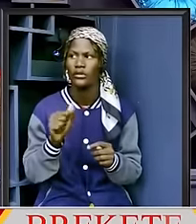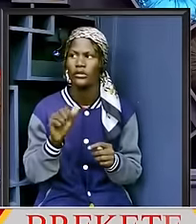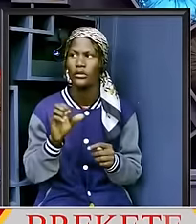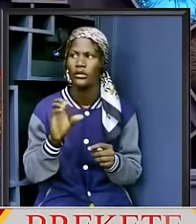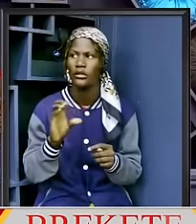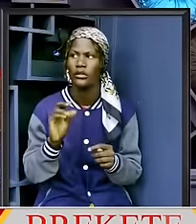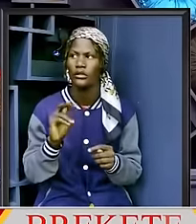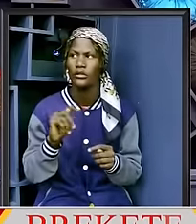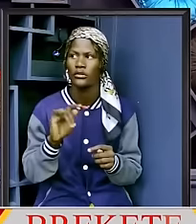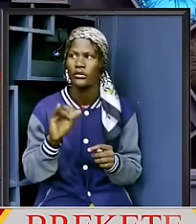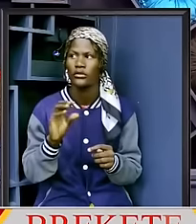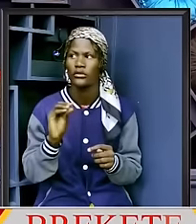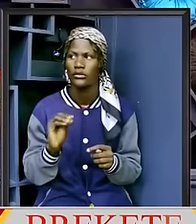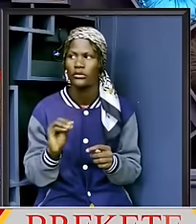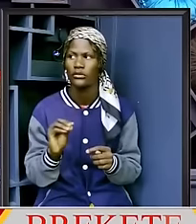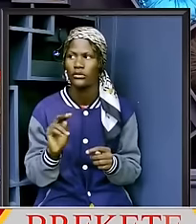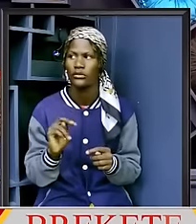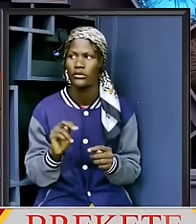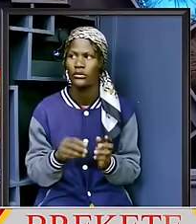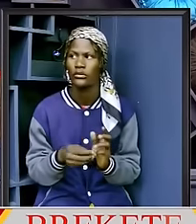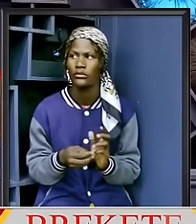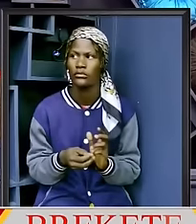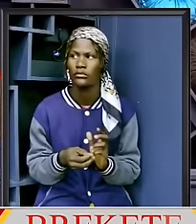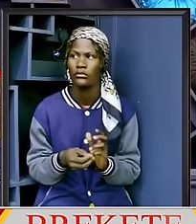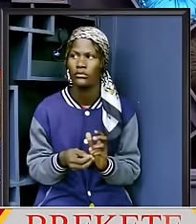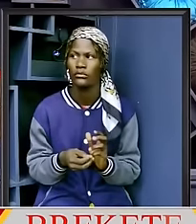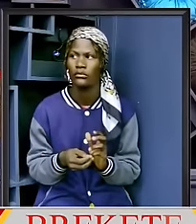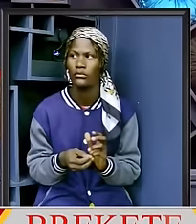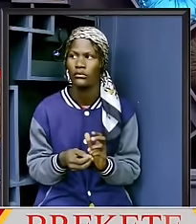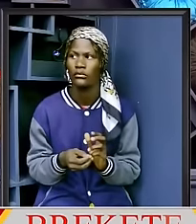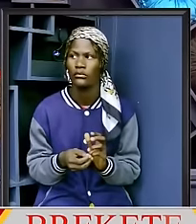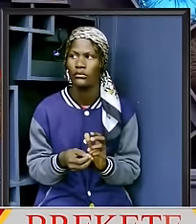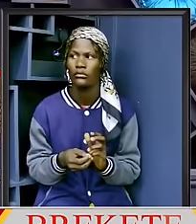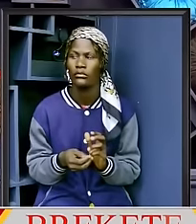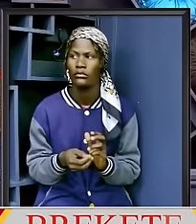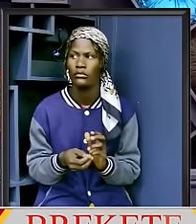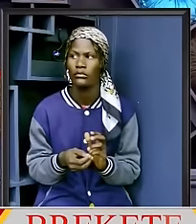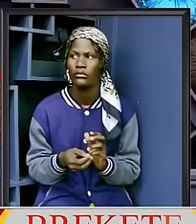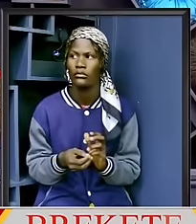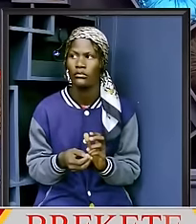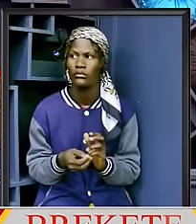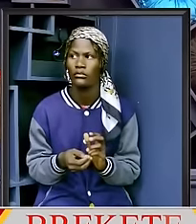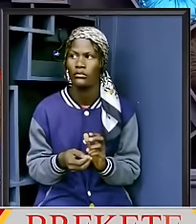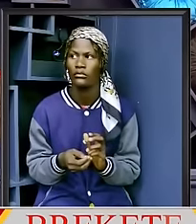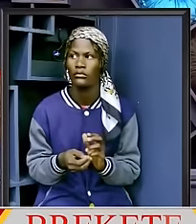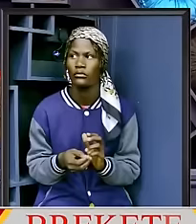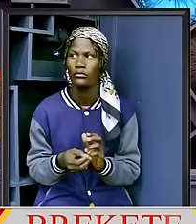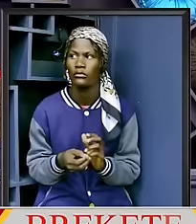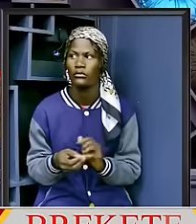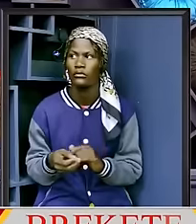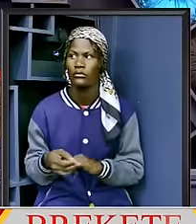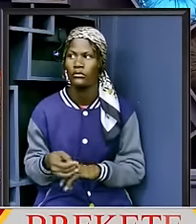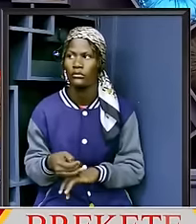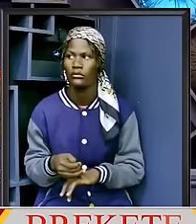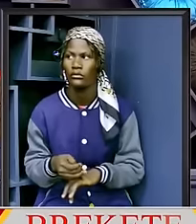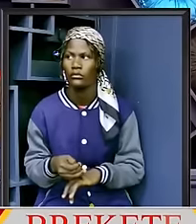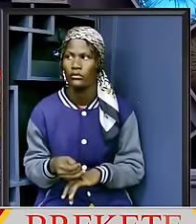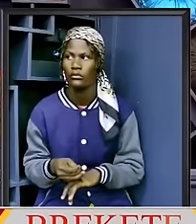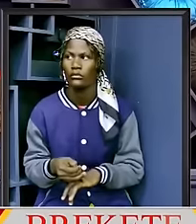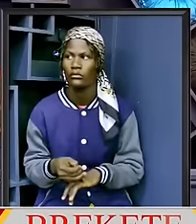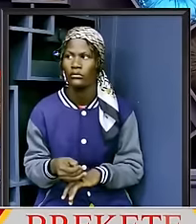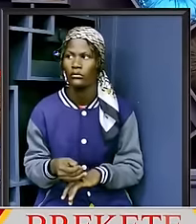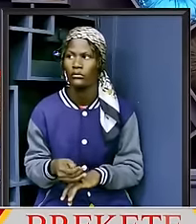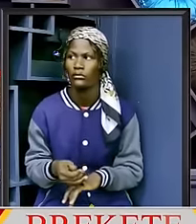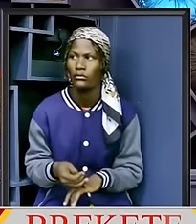They even took me, they went to Bao Bao. What? They went to Fair Money. The complainants? Yes.